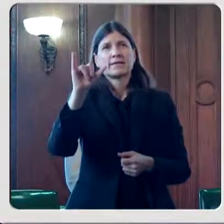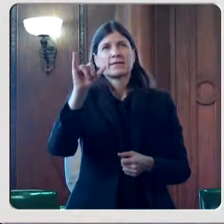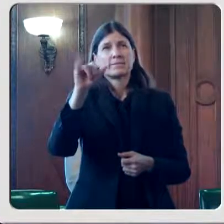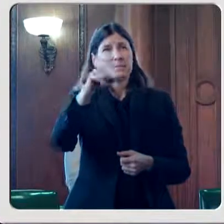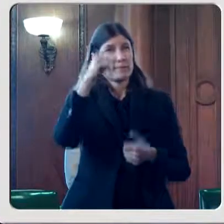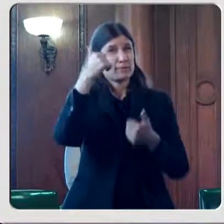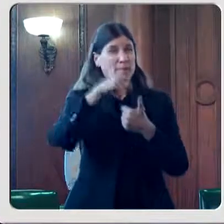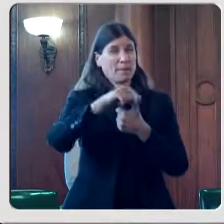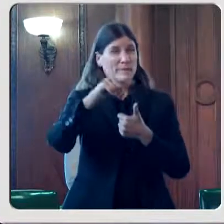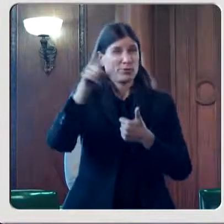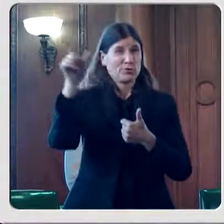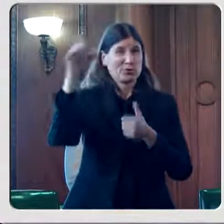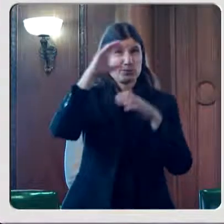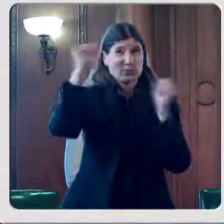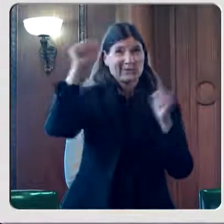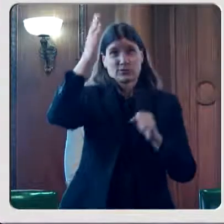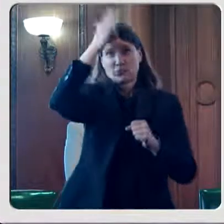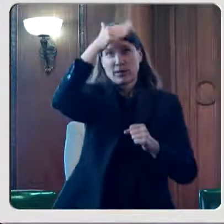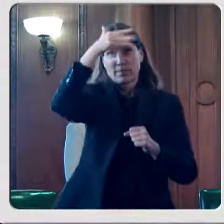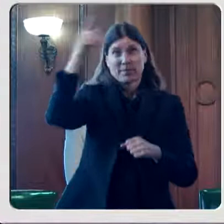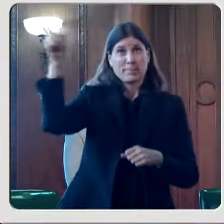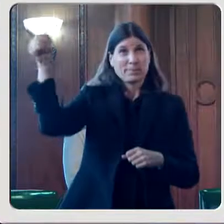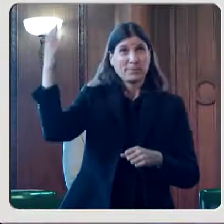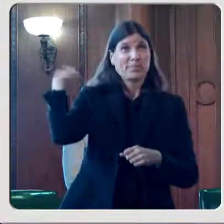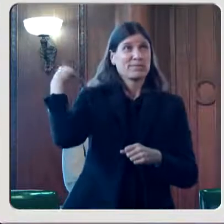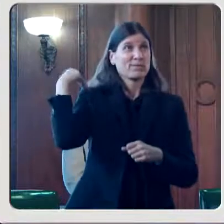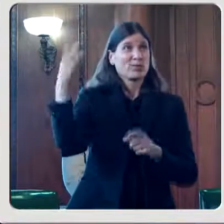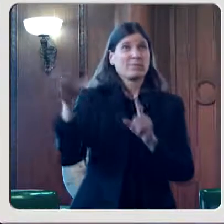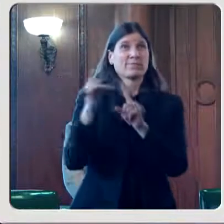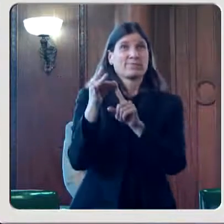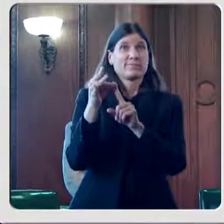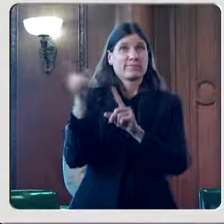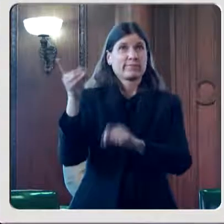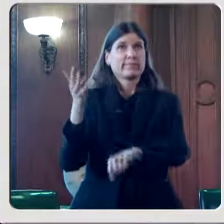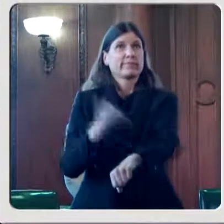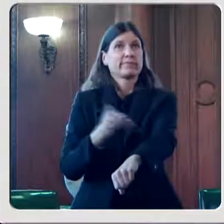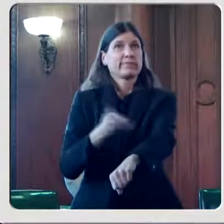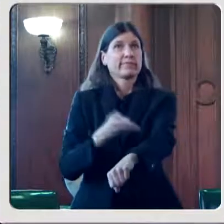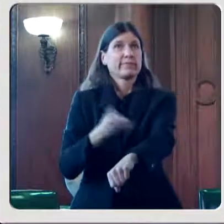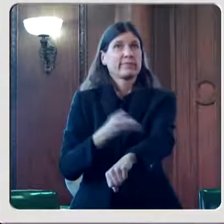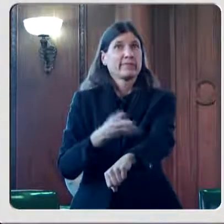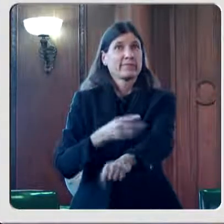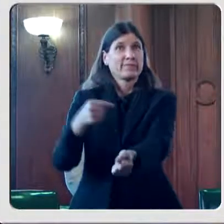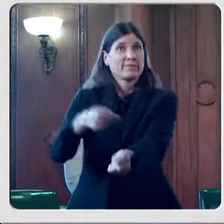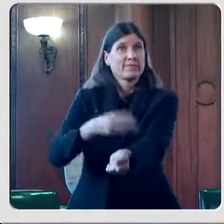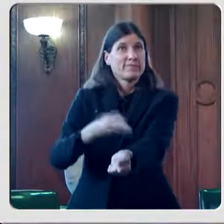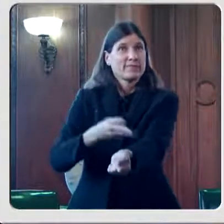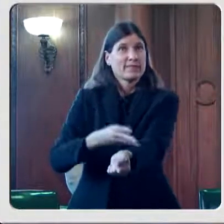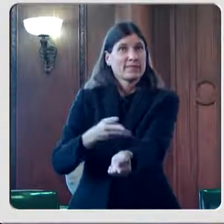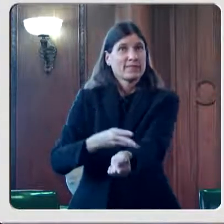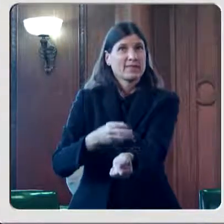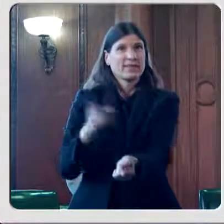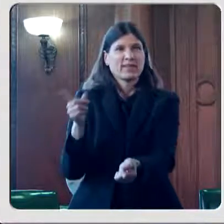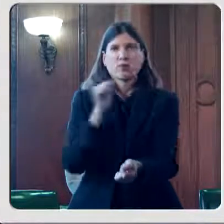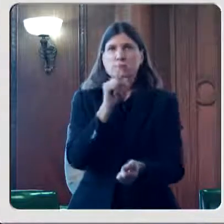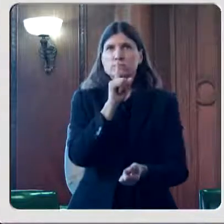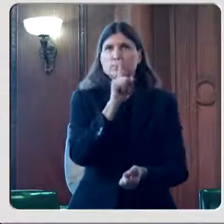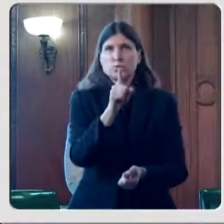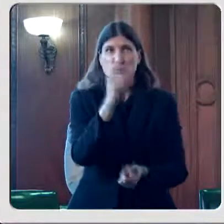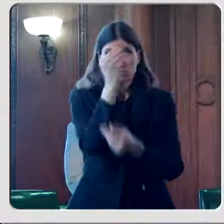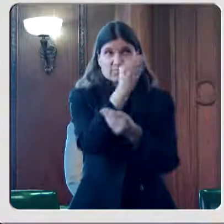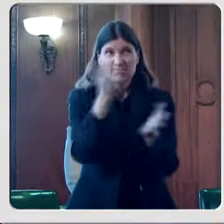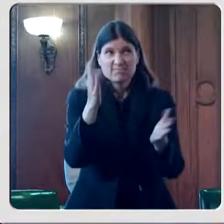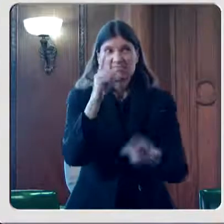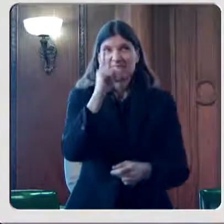monoclonal antibody therapy. It is a synthetically constructed antibody, which is very similar to the kind of